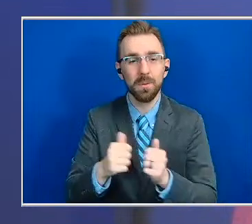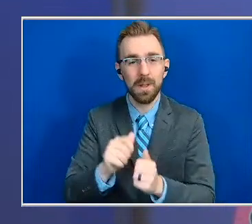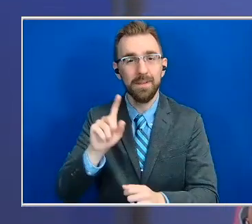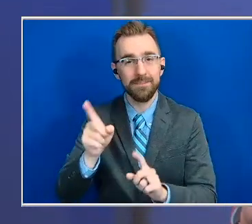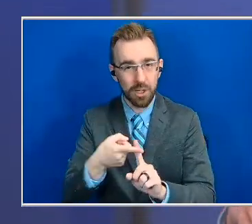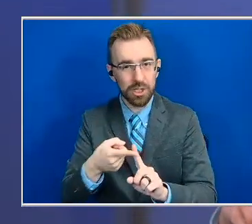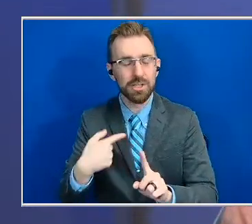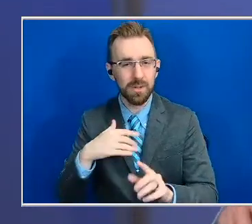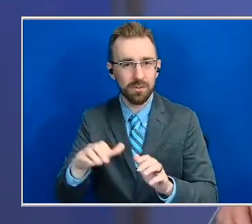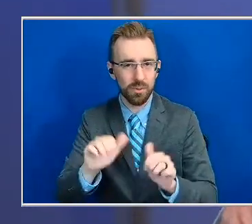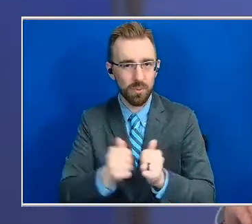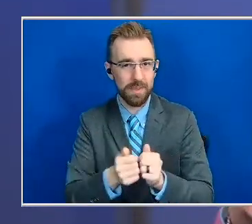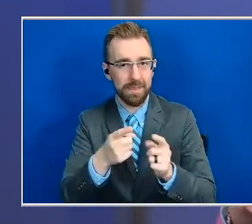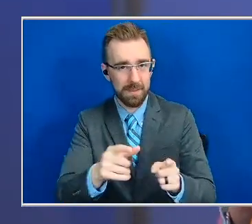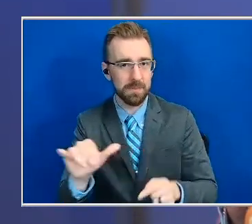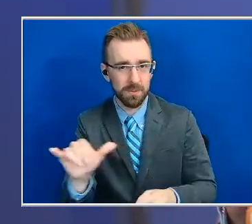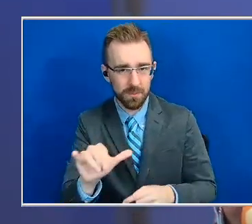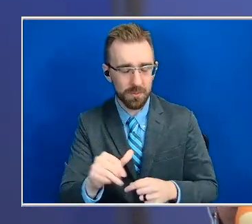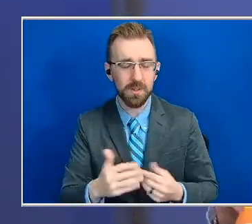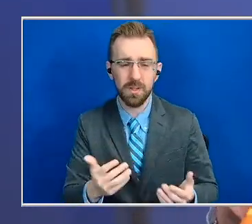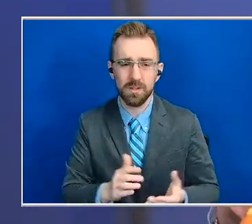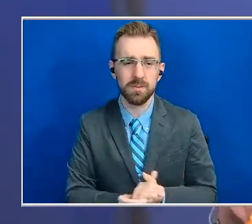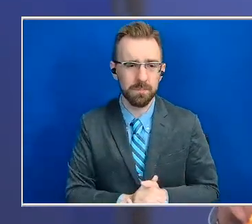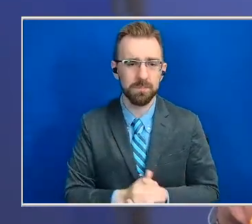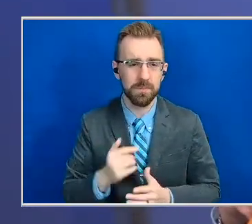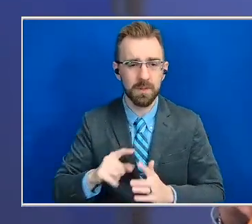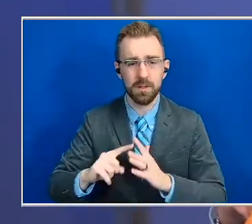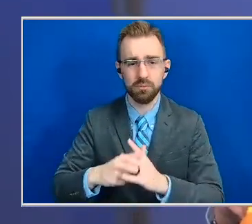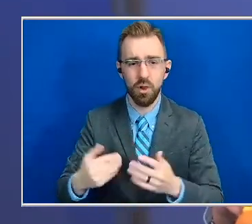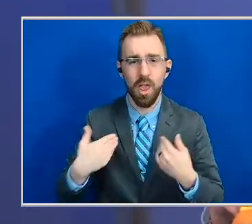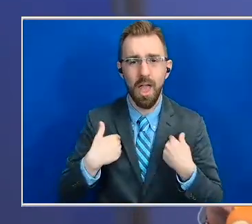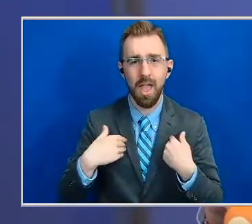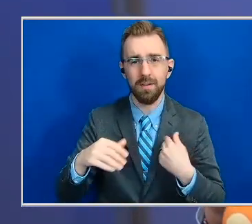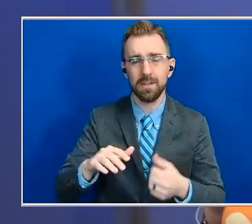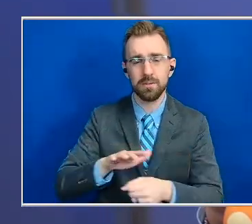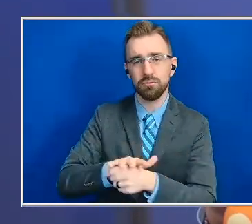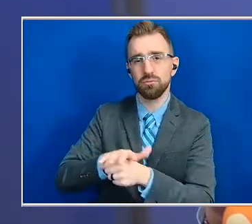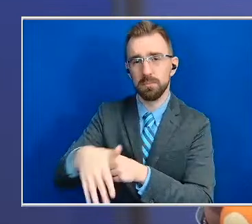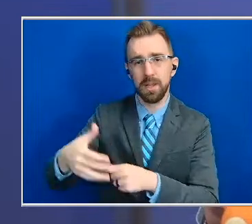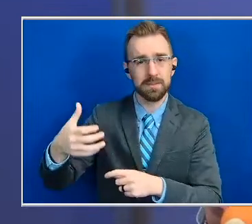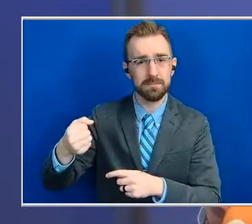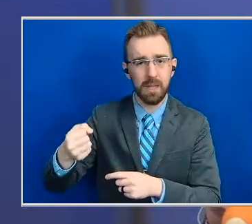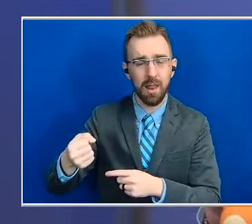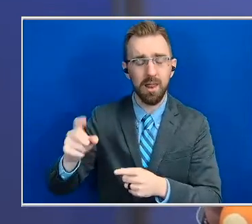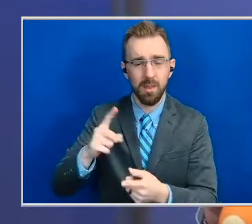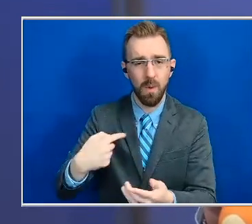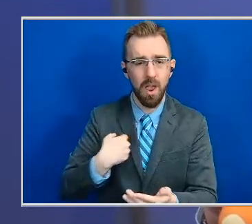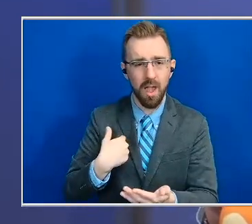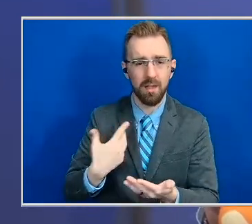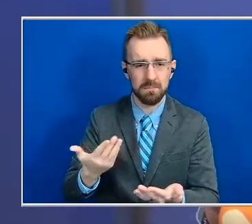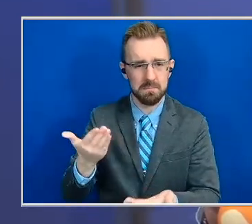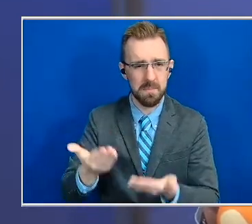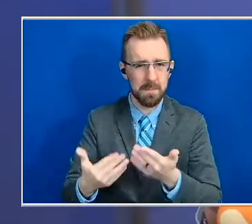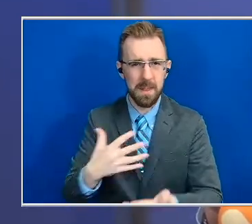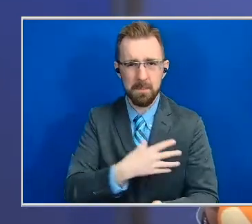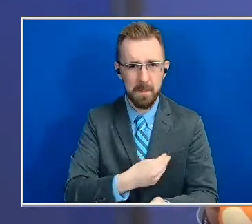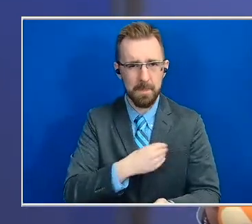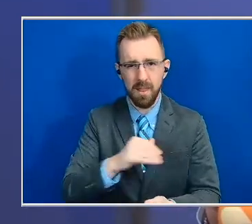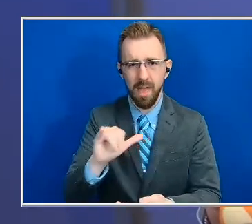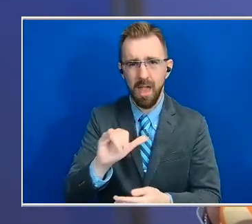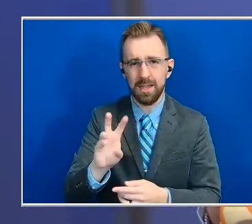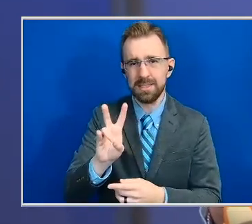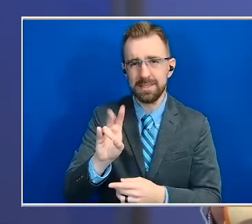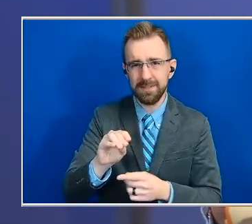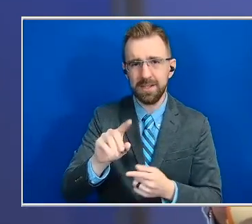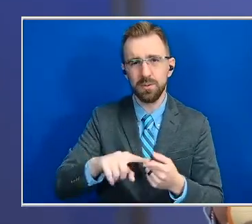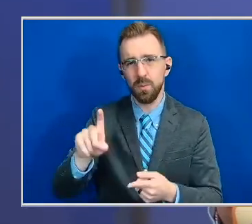with him too. And so I started having this surplus of milk where I was, probably pumping like 70 to 100 ounces at a time,